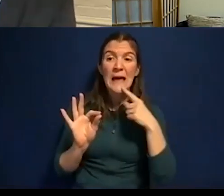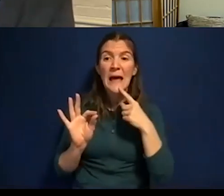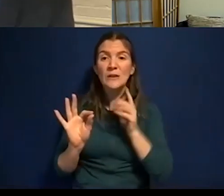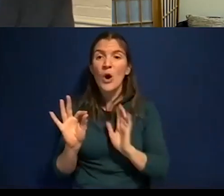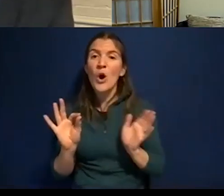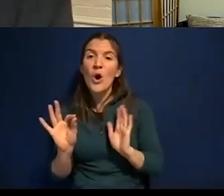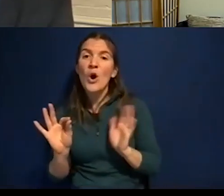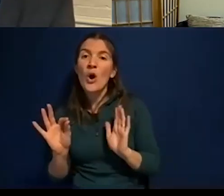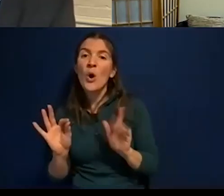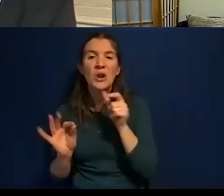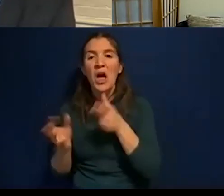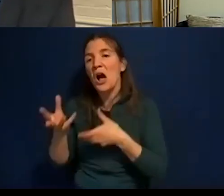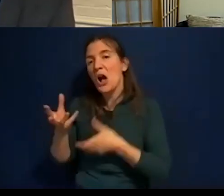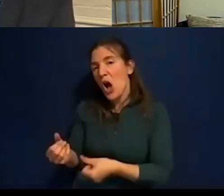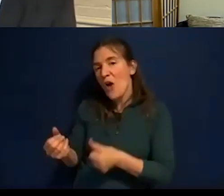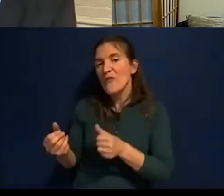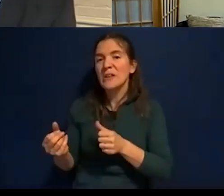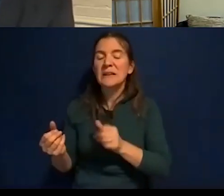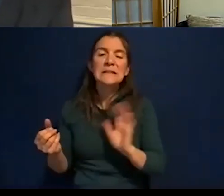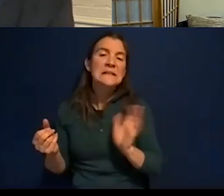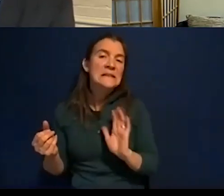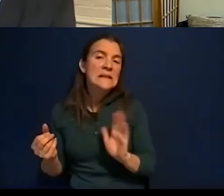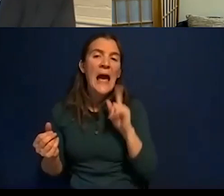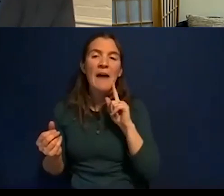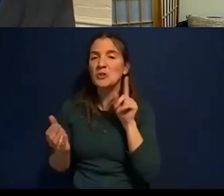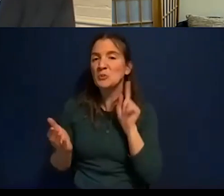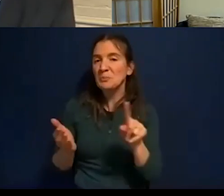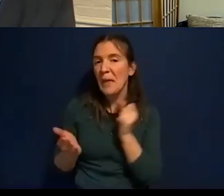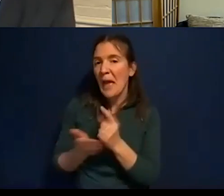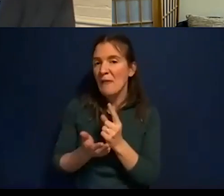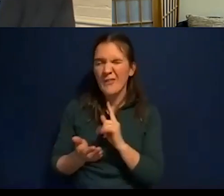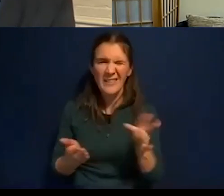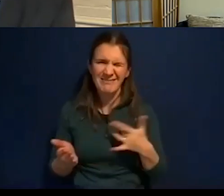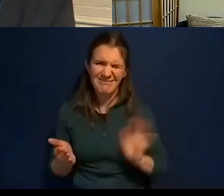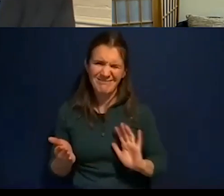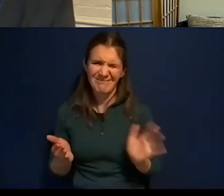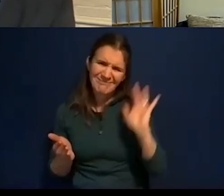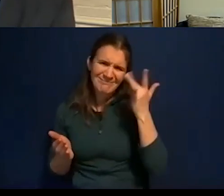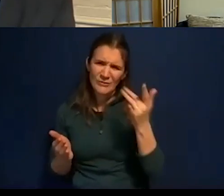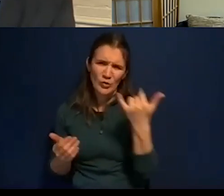we don't have confidence in the project, seems petty to me.